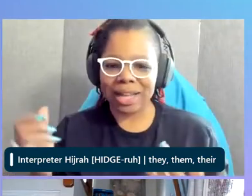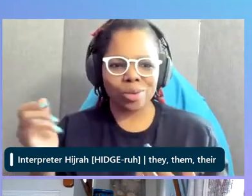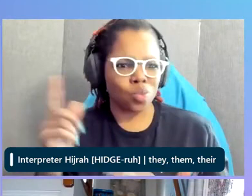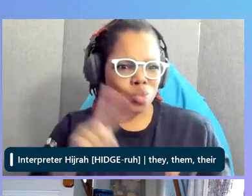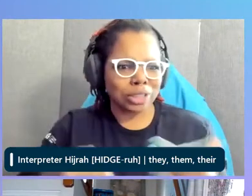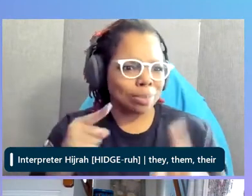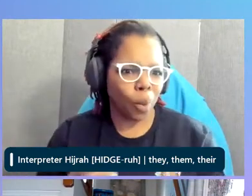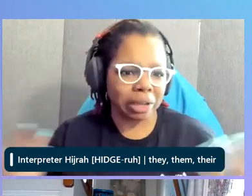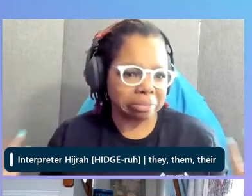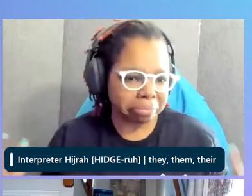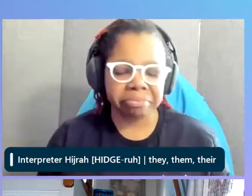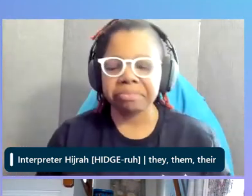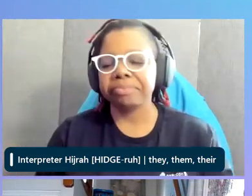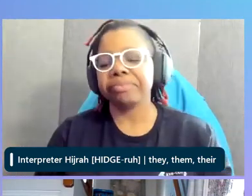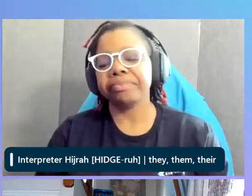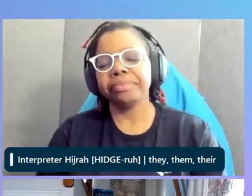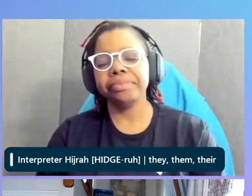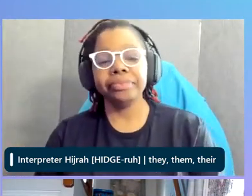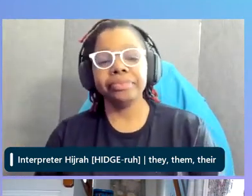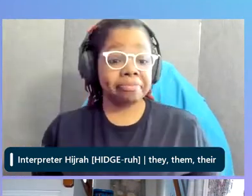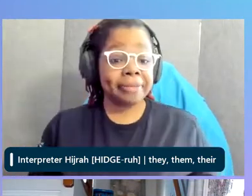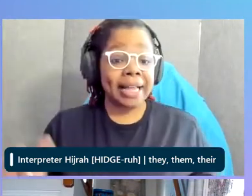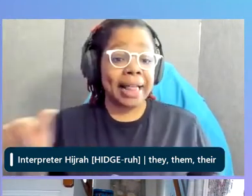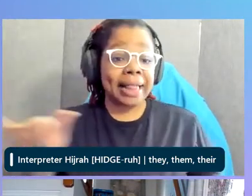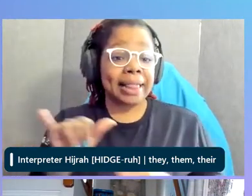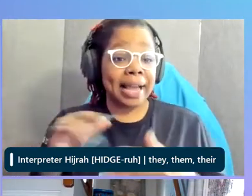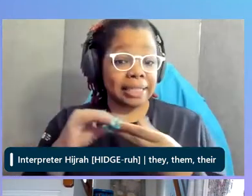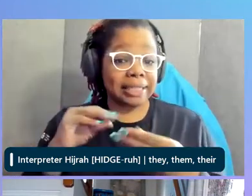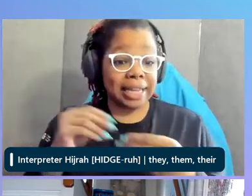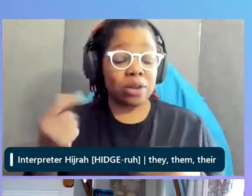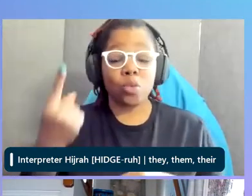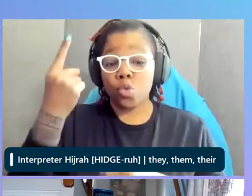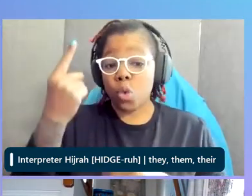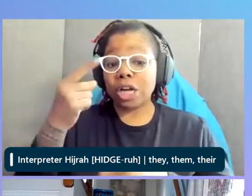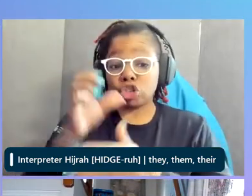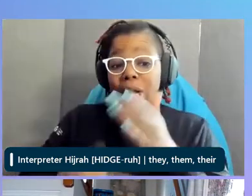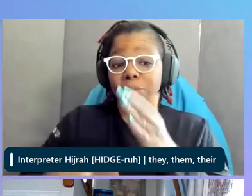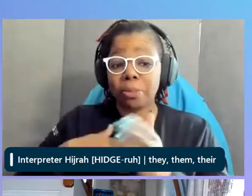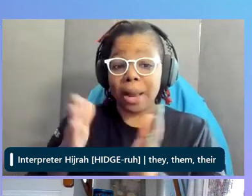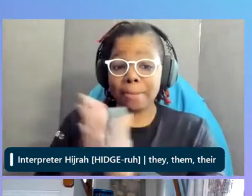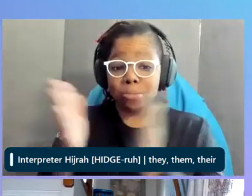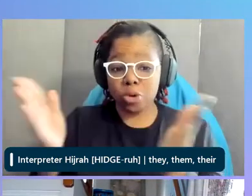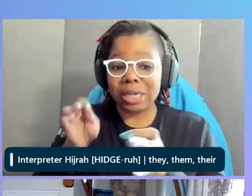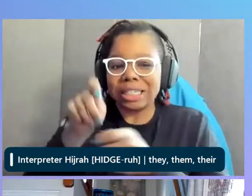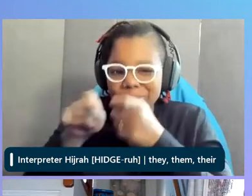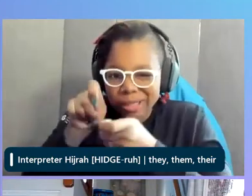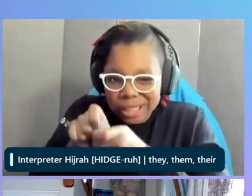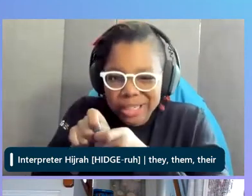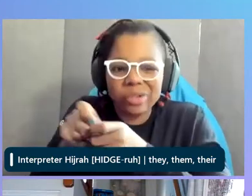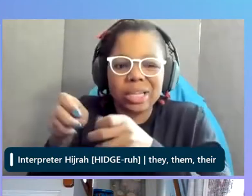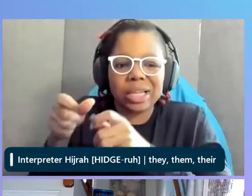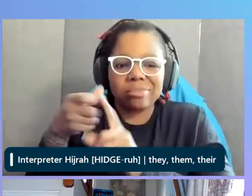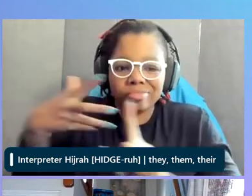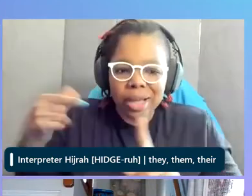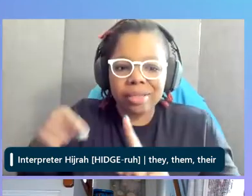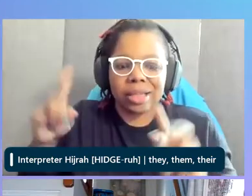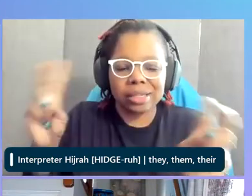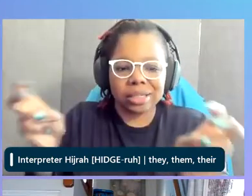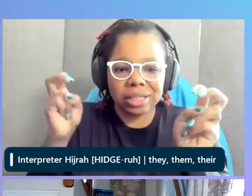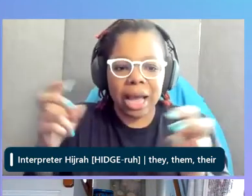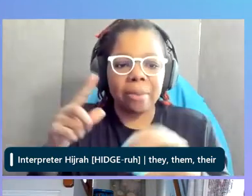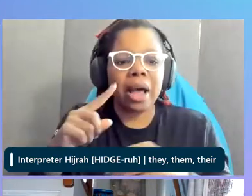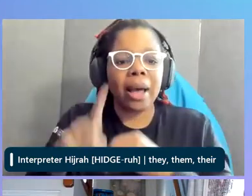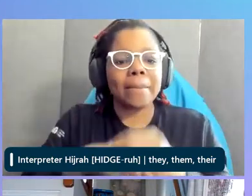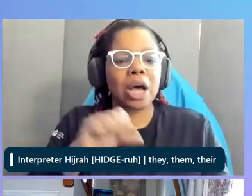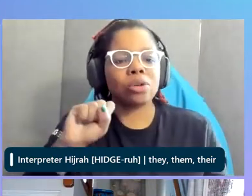point? Now, like I said, there's a chapter in my book that specifically deals with this topic. It's on stakeholder bias.